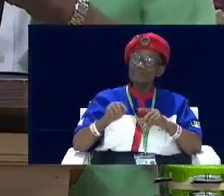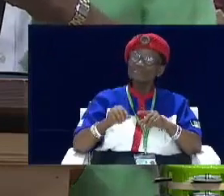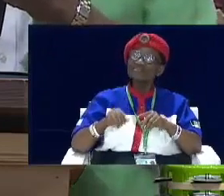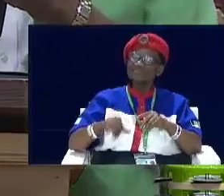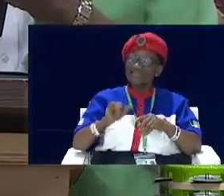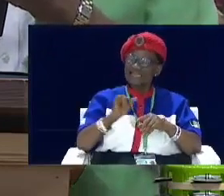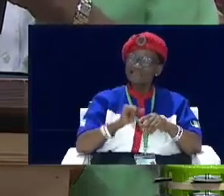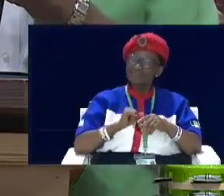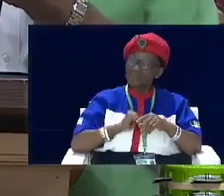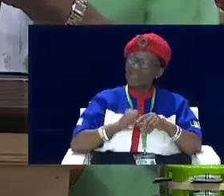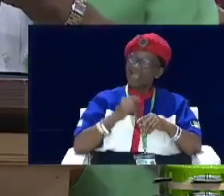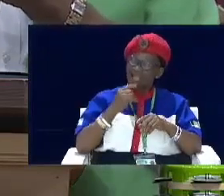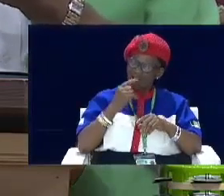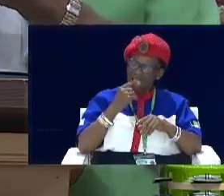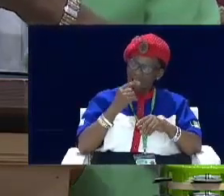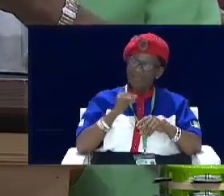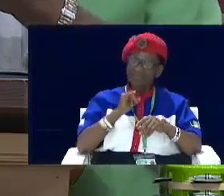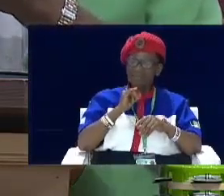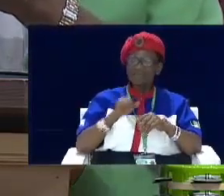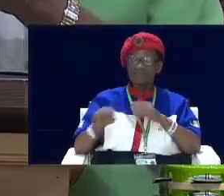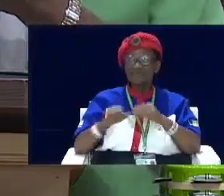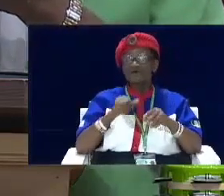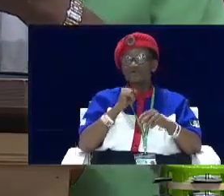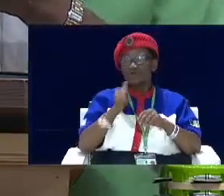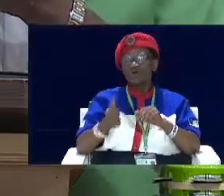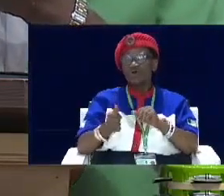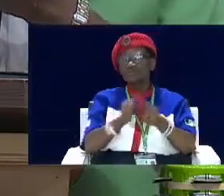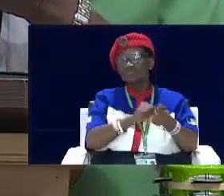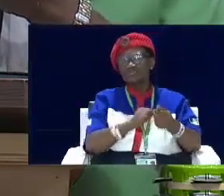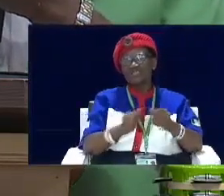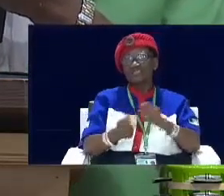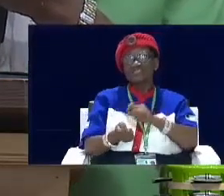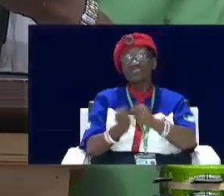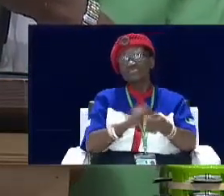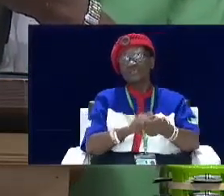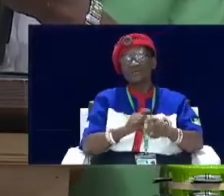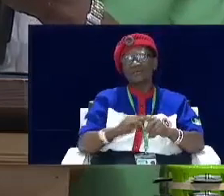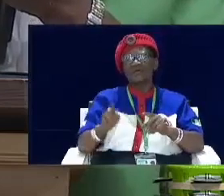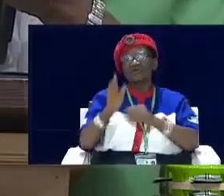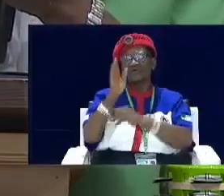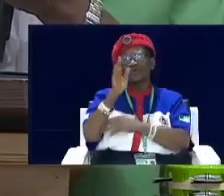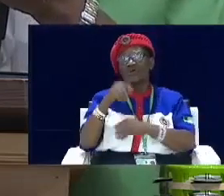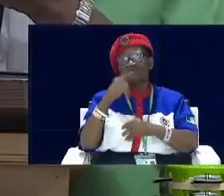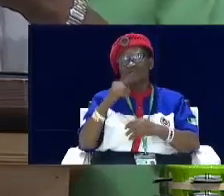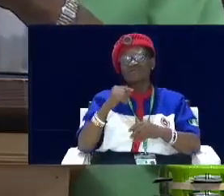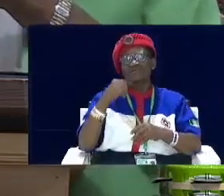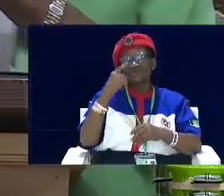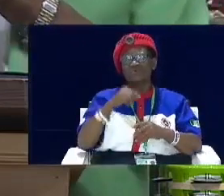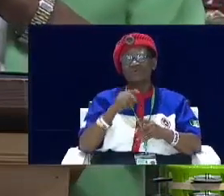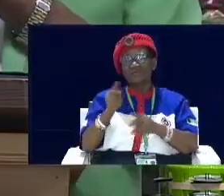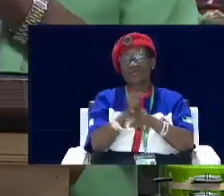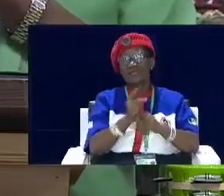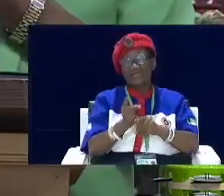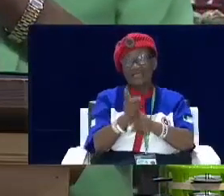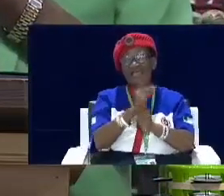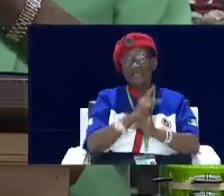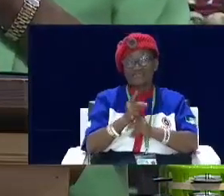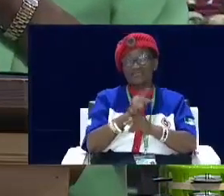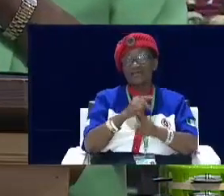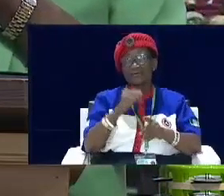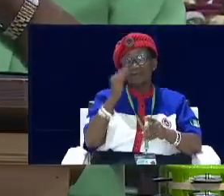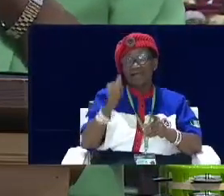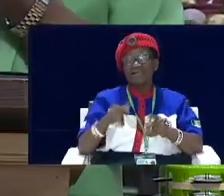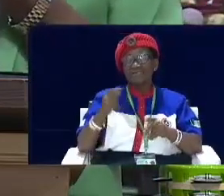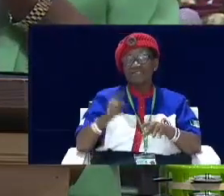padà. God says, who cares? Ọlọ́run wa ní kí ló kàn mí pa yẹn. By the time I finish with you. Nígbà bá fi máa parí iṣẹ́